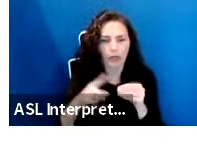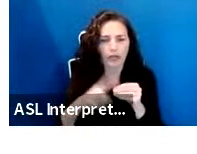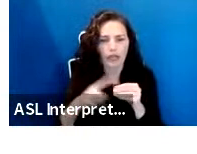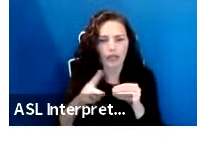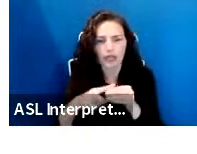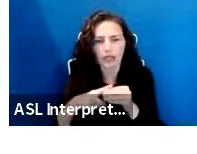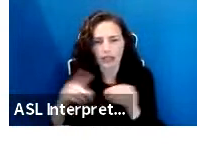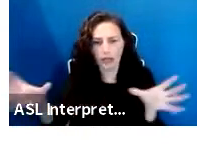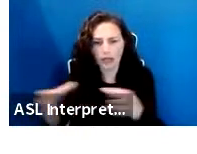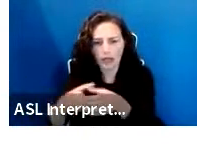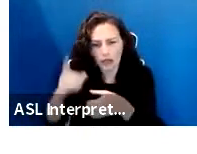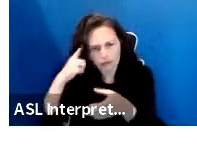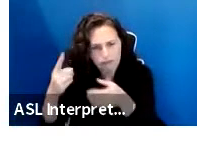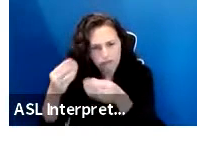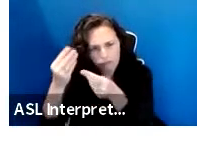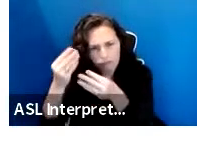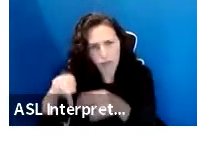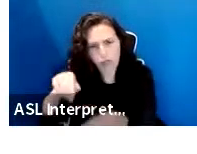agreements.